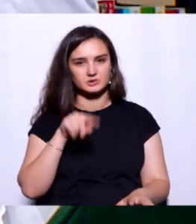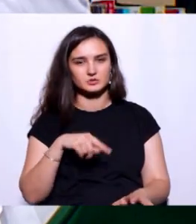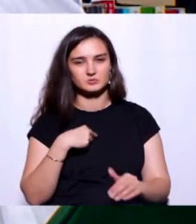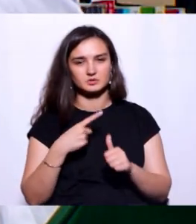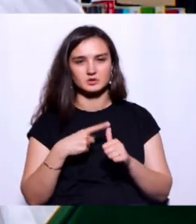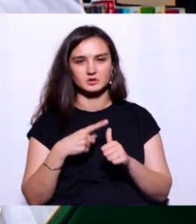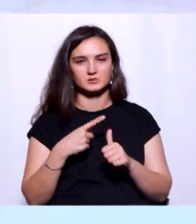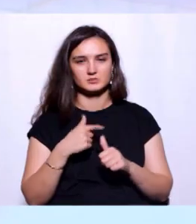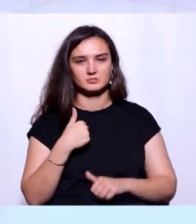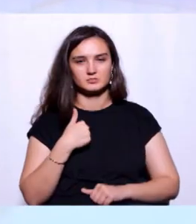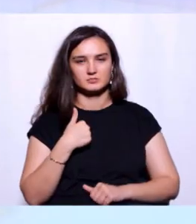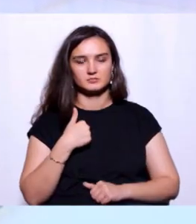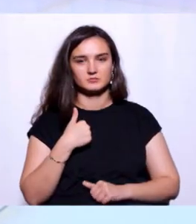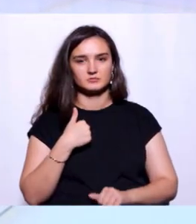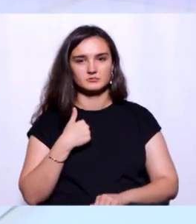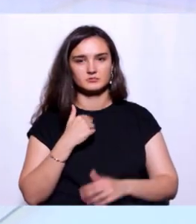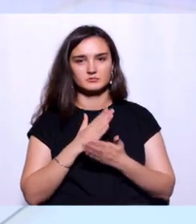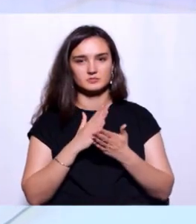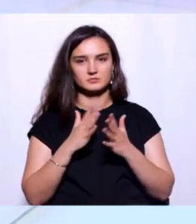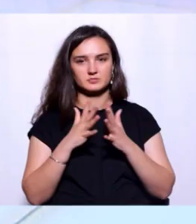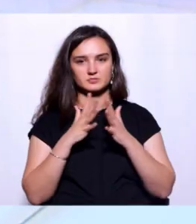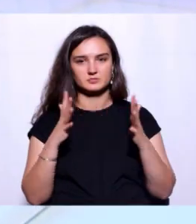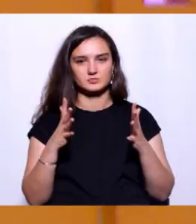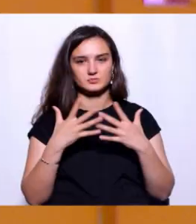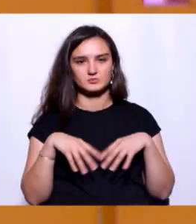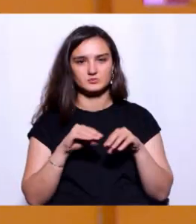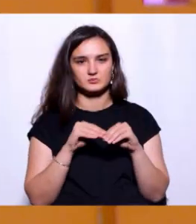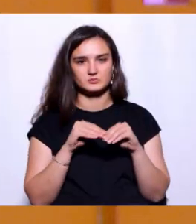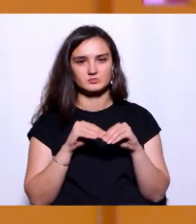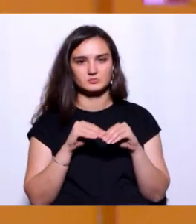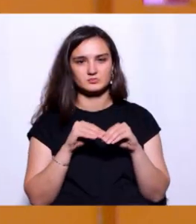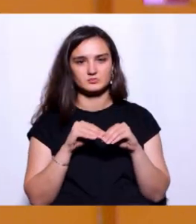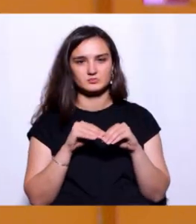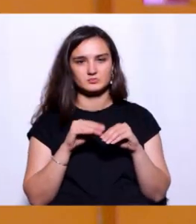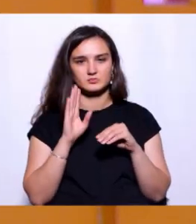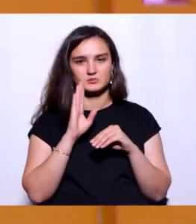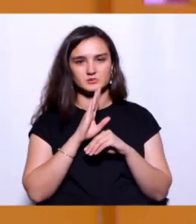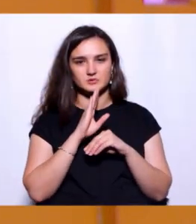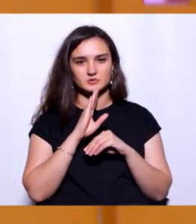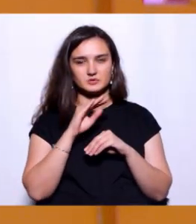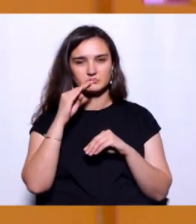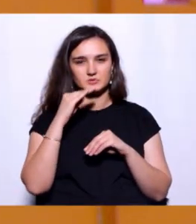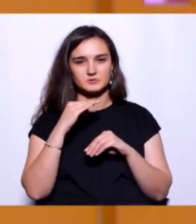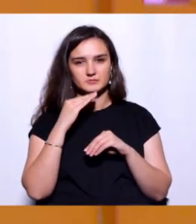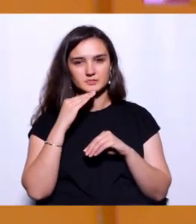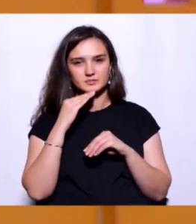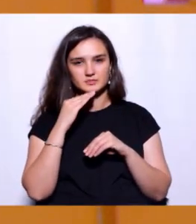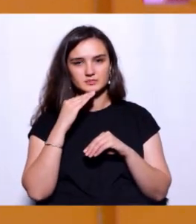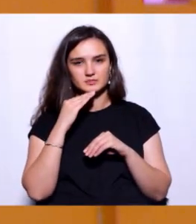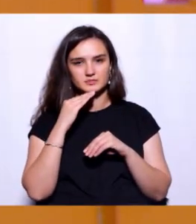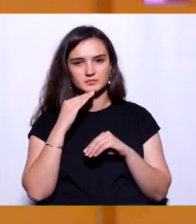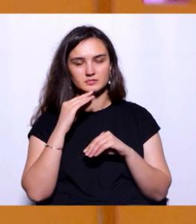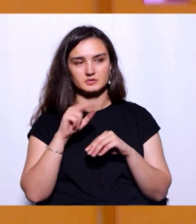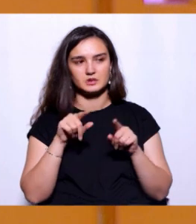already. I have a big family. I have a mother, a father,